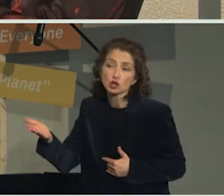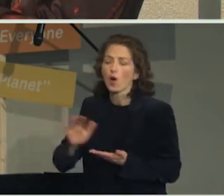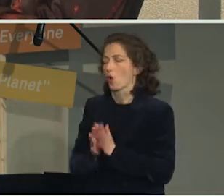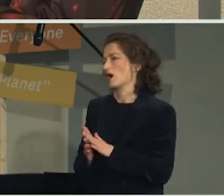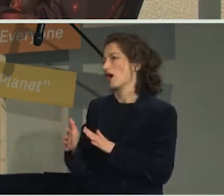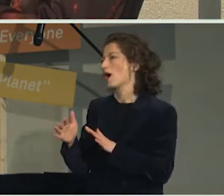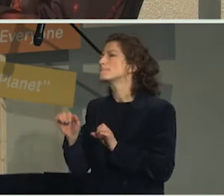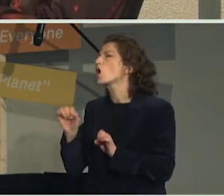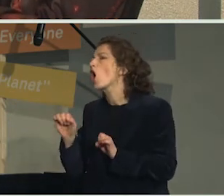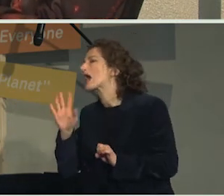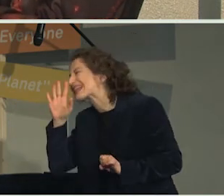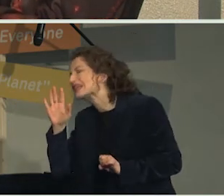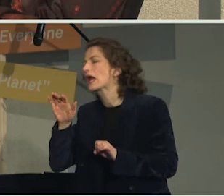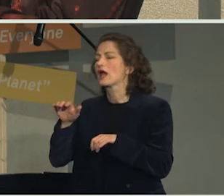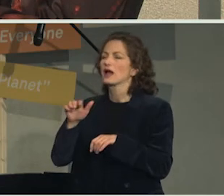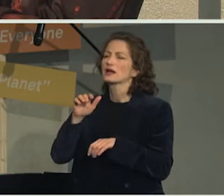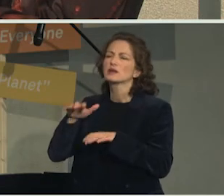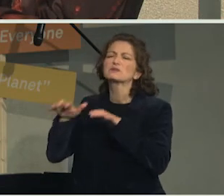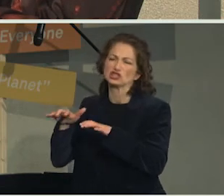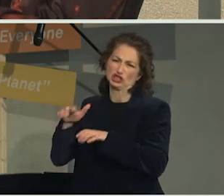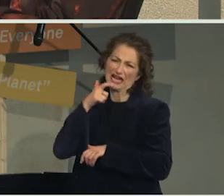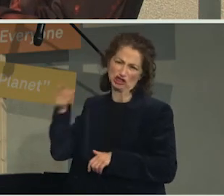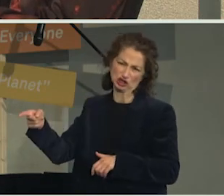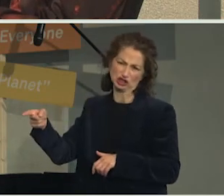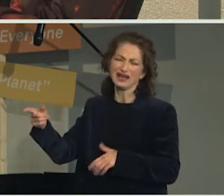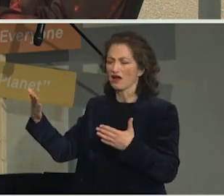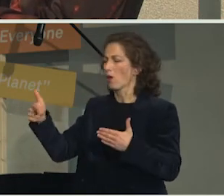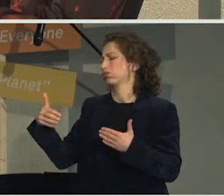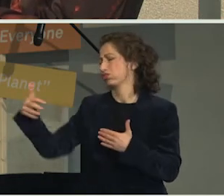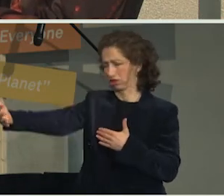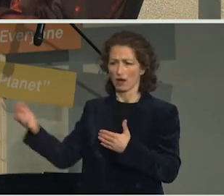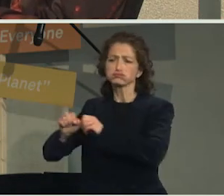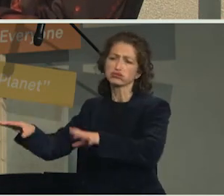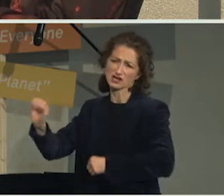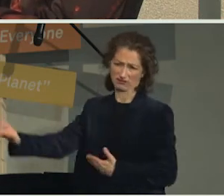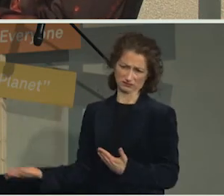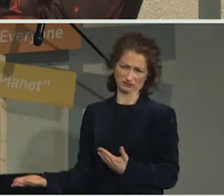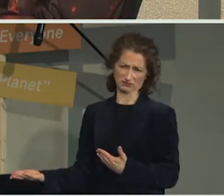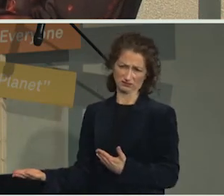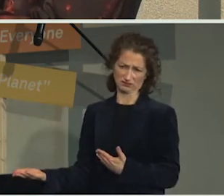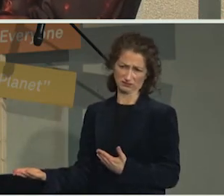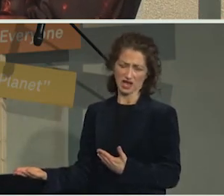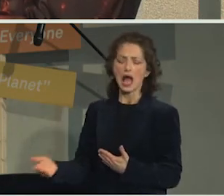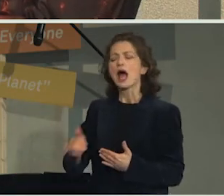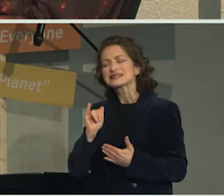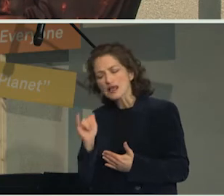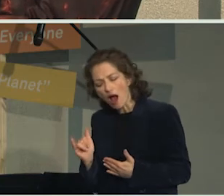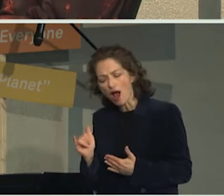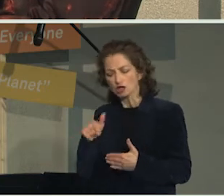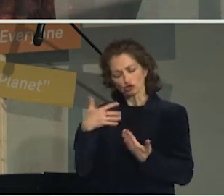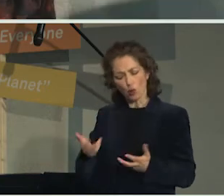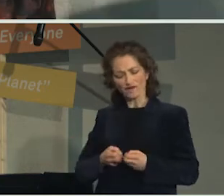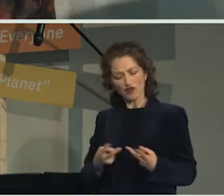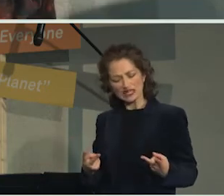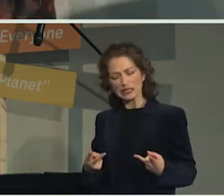English or possibly British English. Such publications are nevertheless very relevant and valuable for